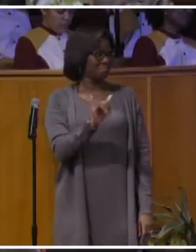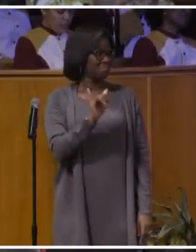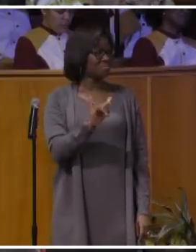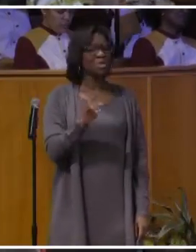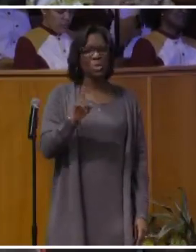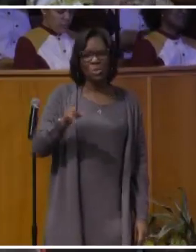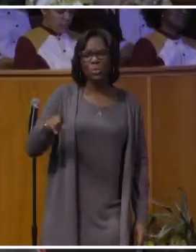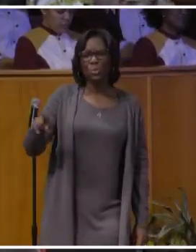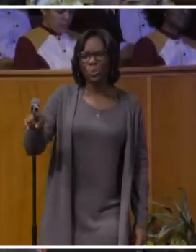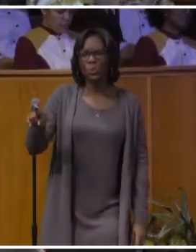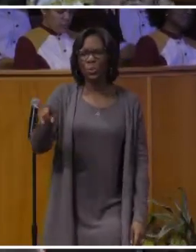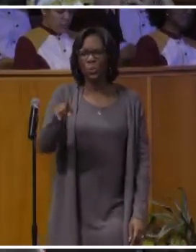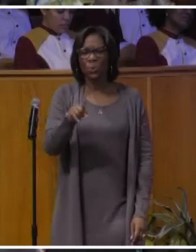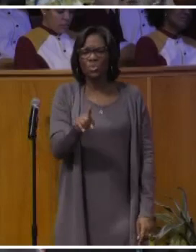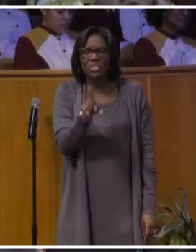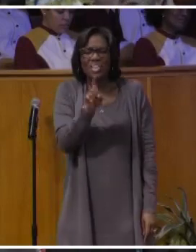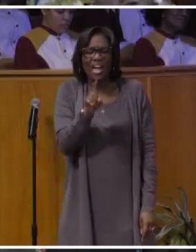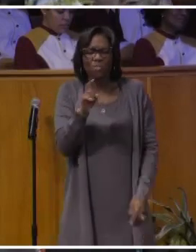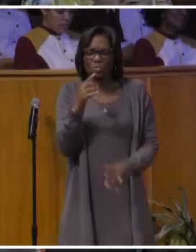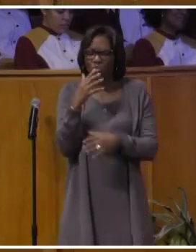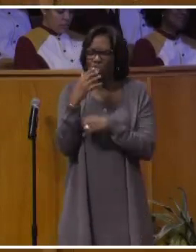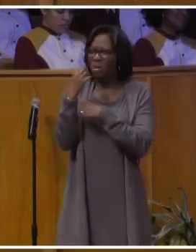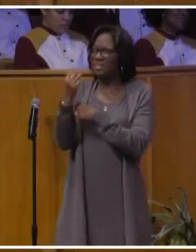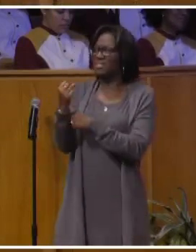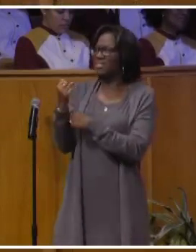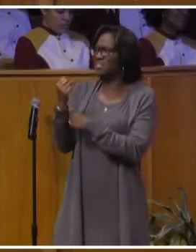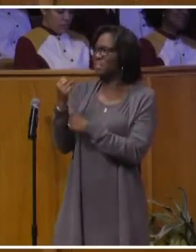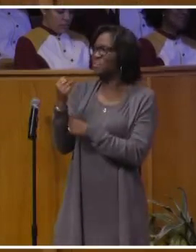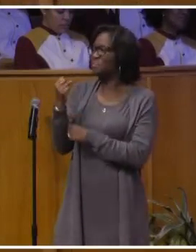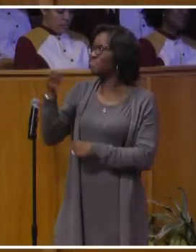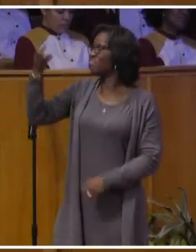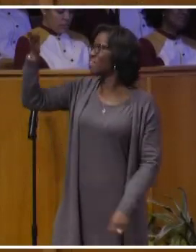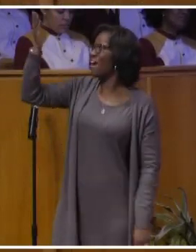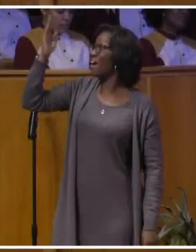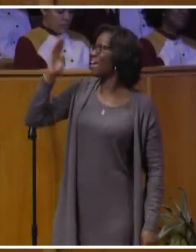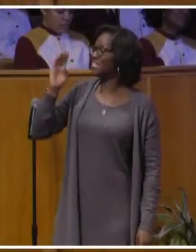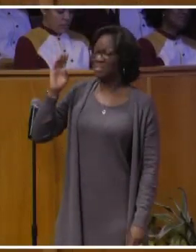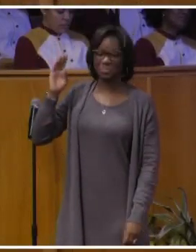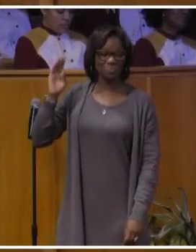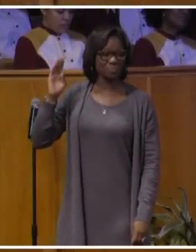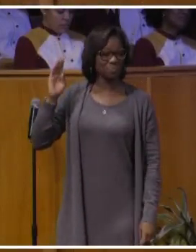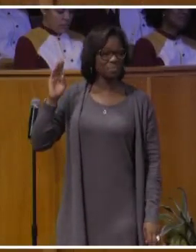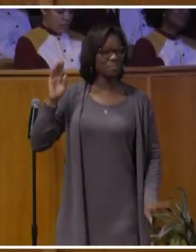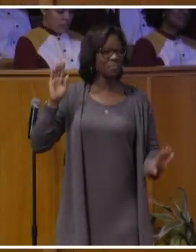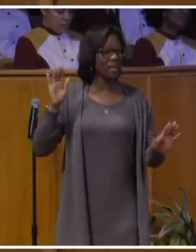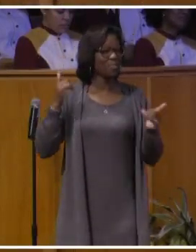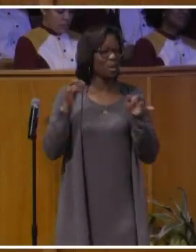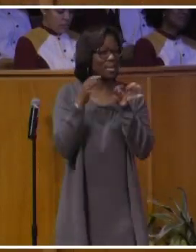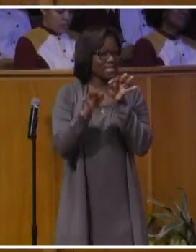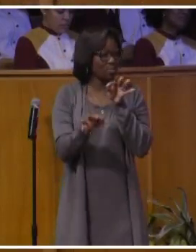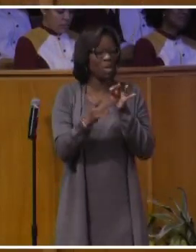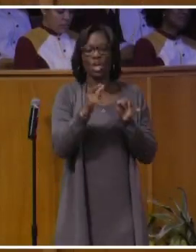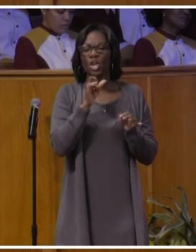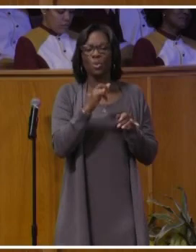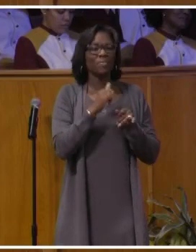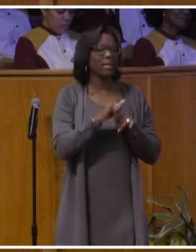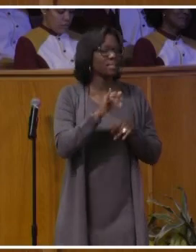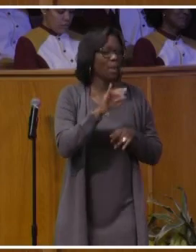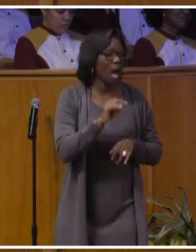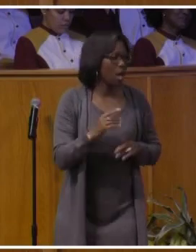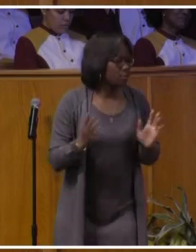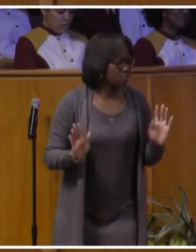You just have to trust God. I'm trying to make this real simple. You ain't got to cuss nobody